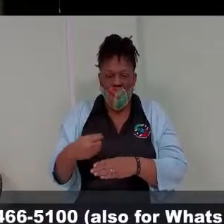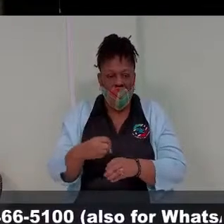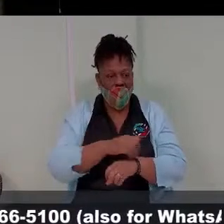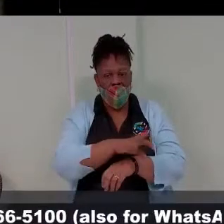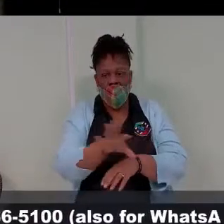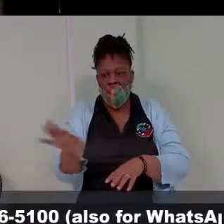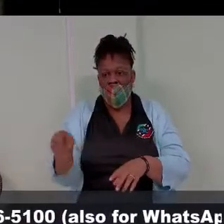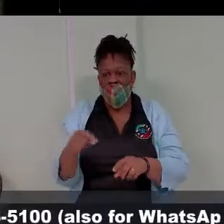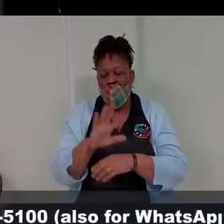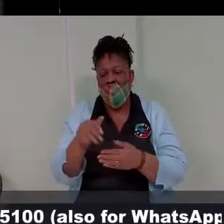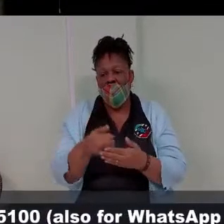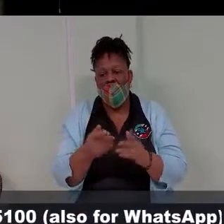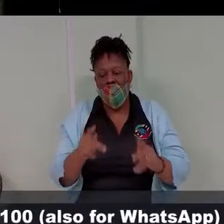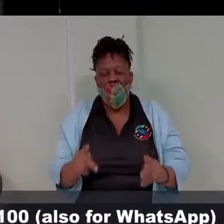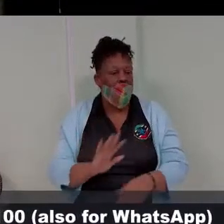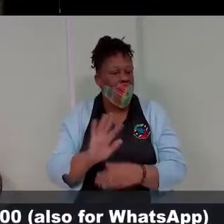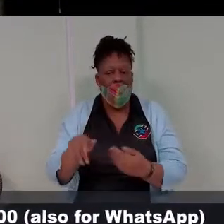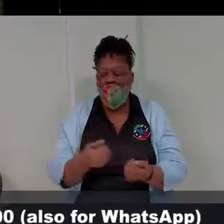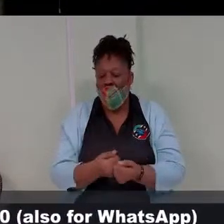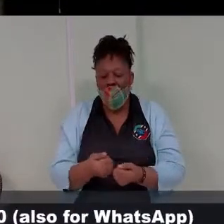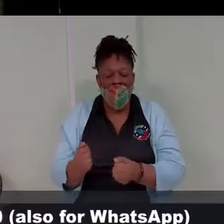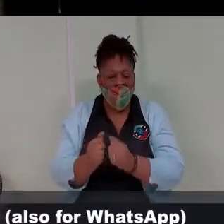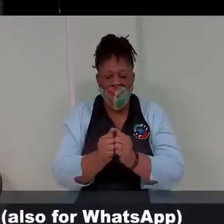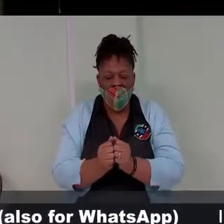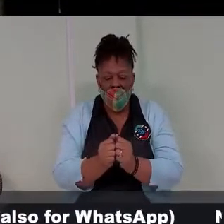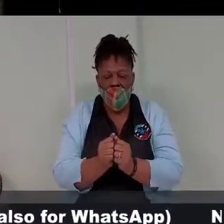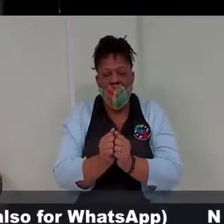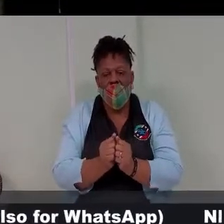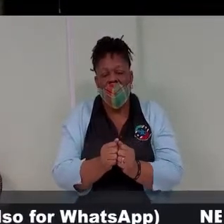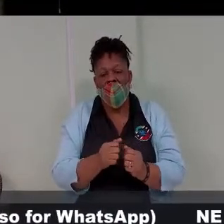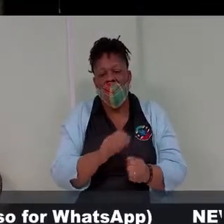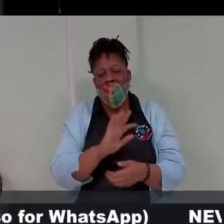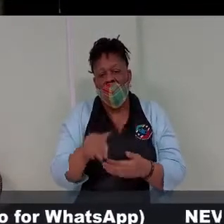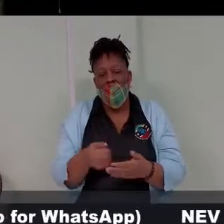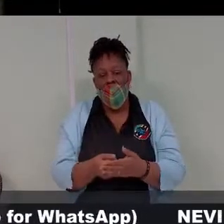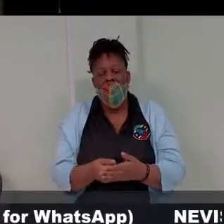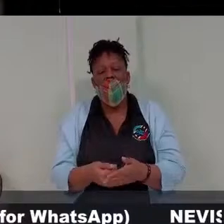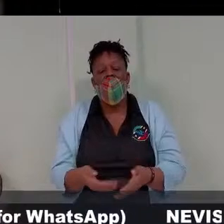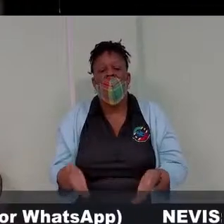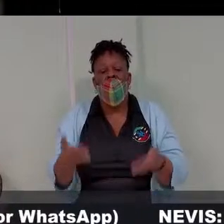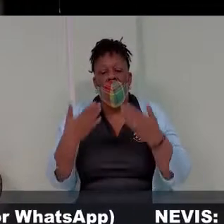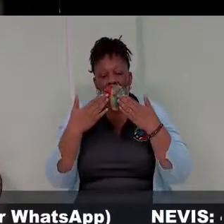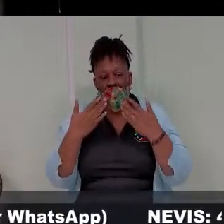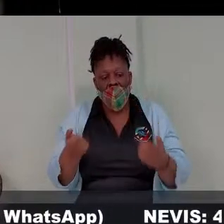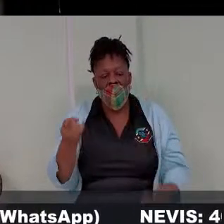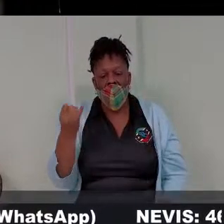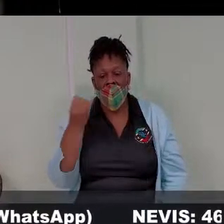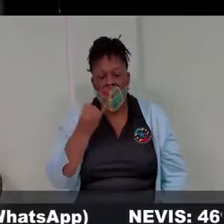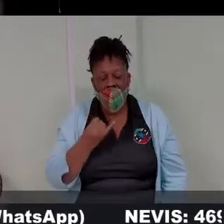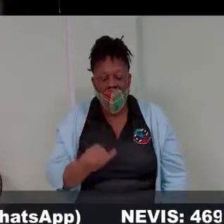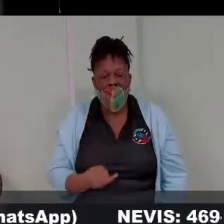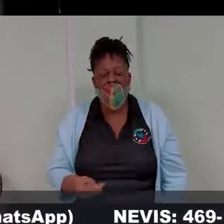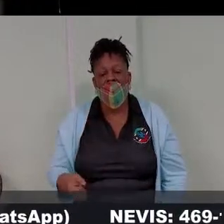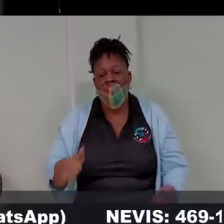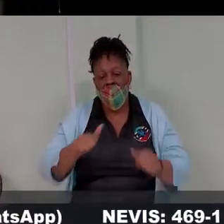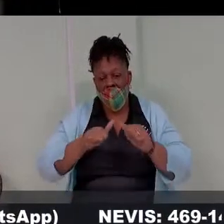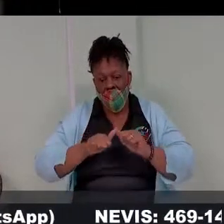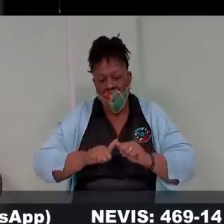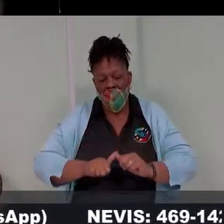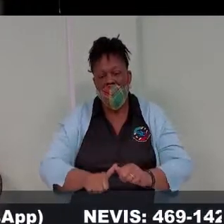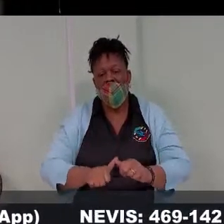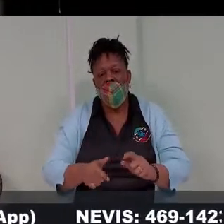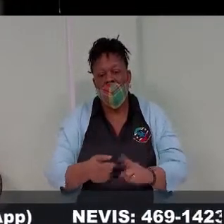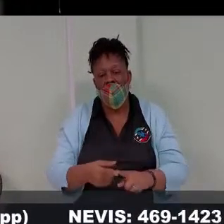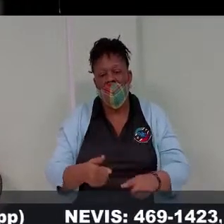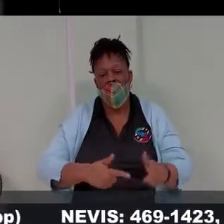media houses who continue to partner with us. We thank Mrs. Christmas Jacobs for her service of